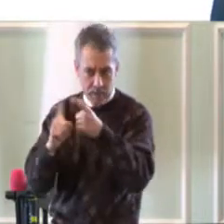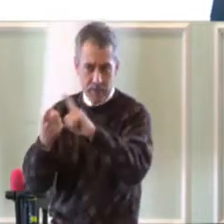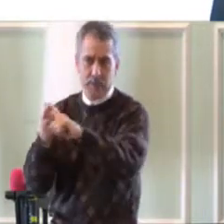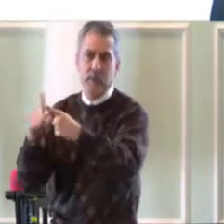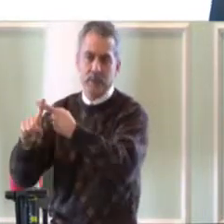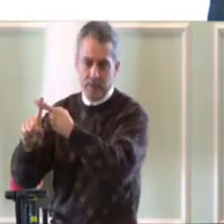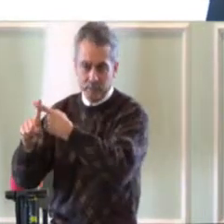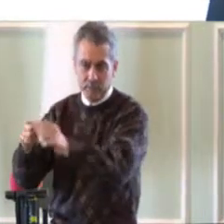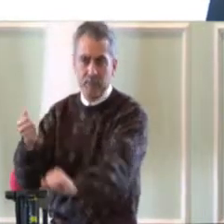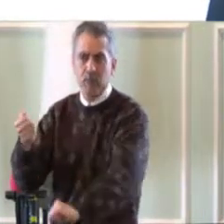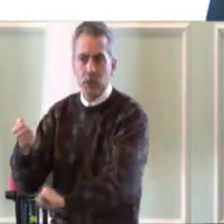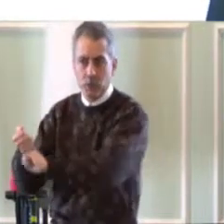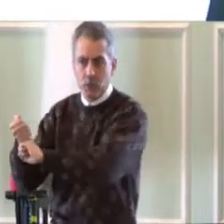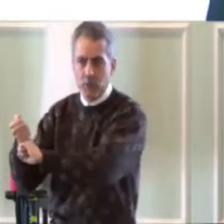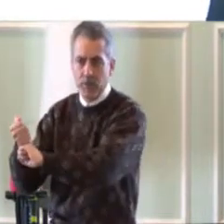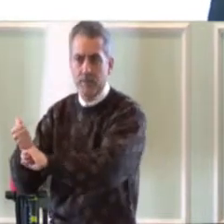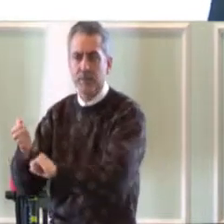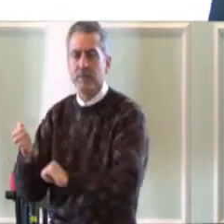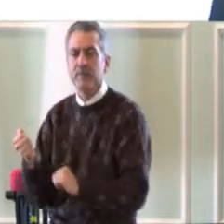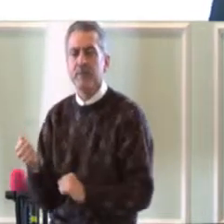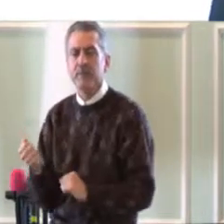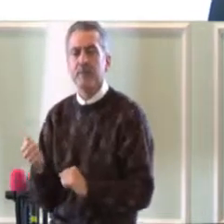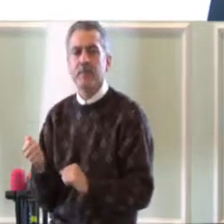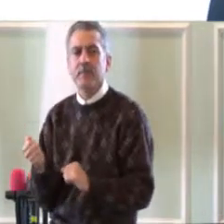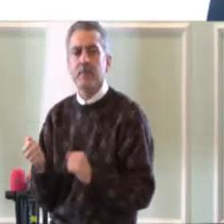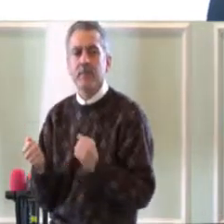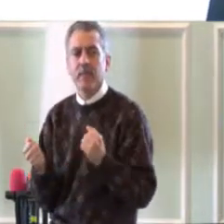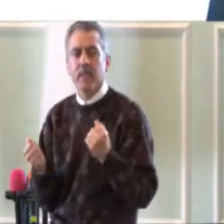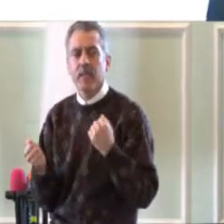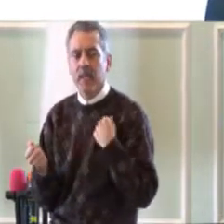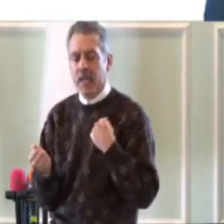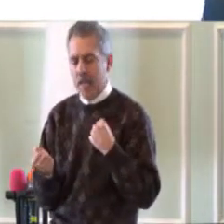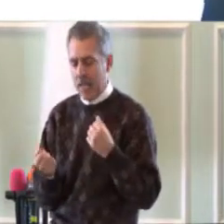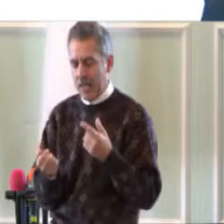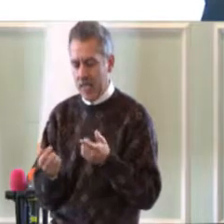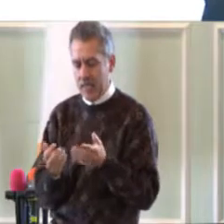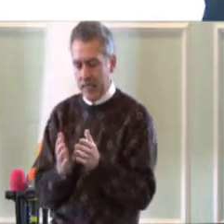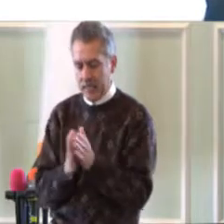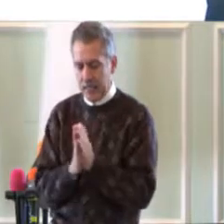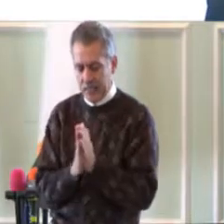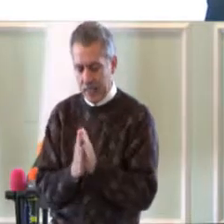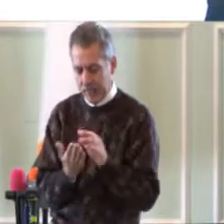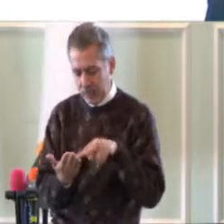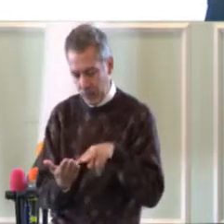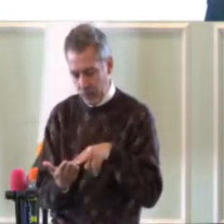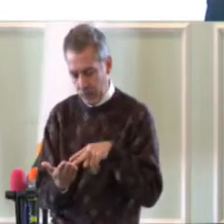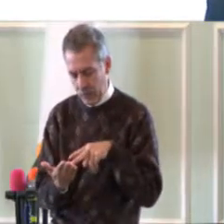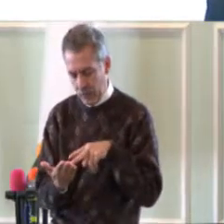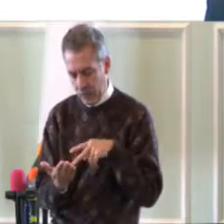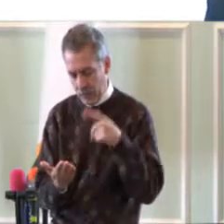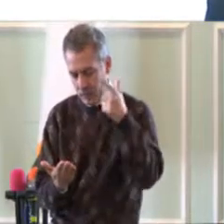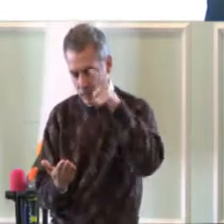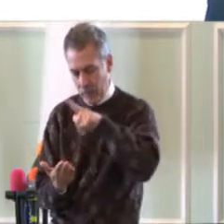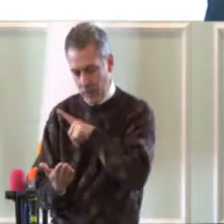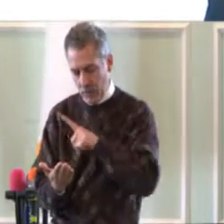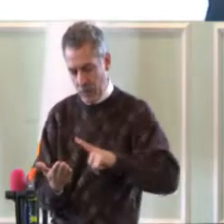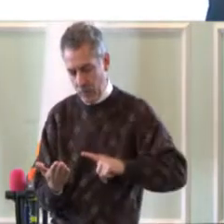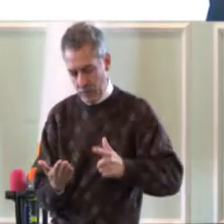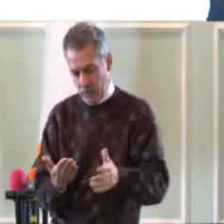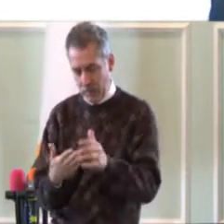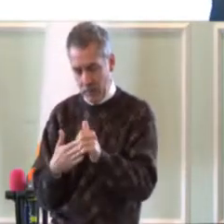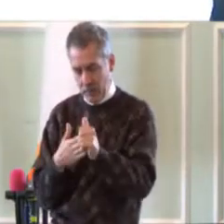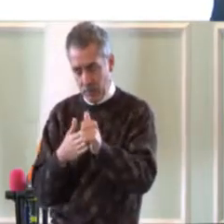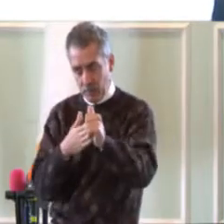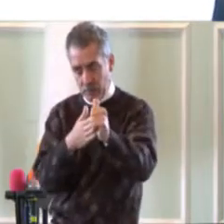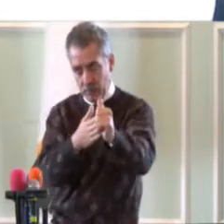morning, I kind of opened up and asked the Lord to provide some wisdom and guidance, and came